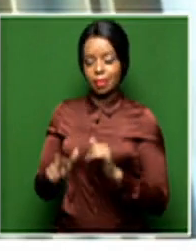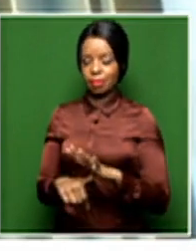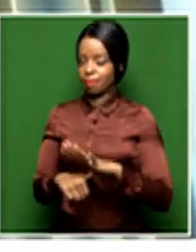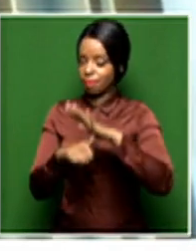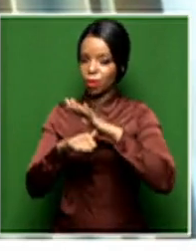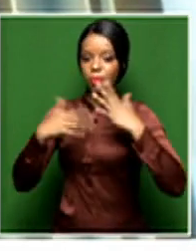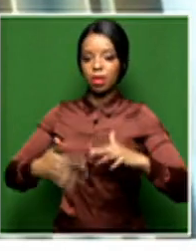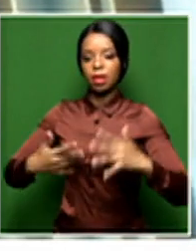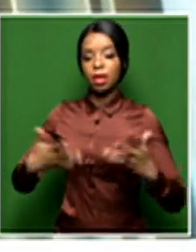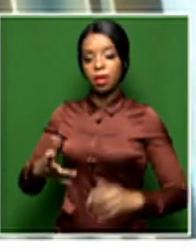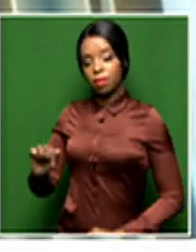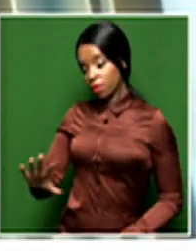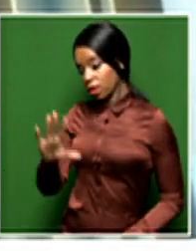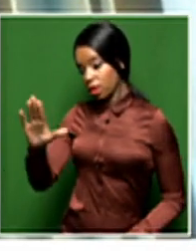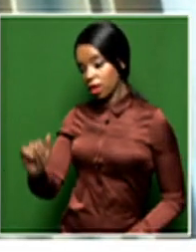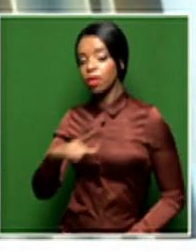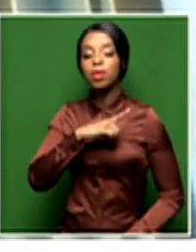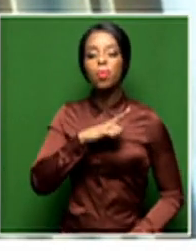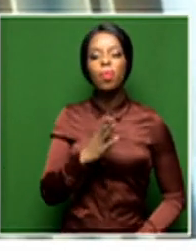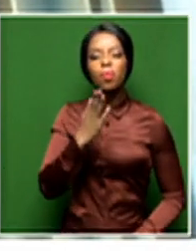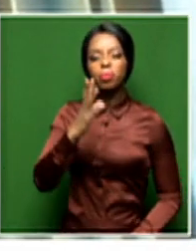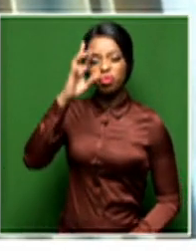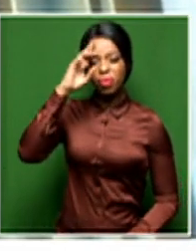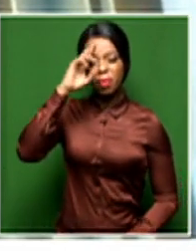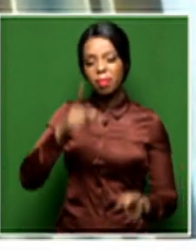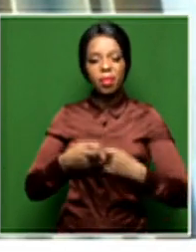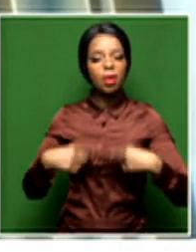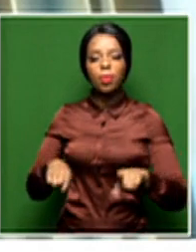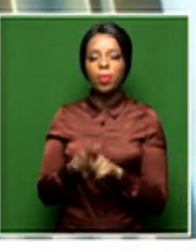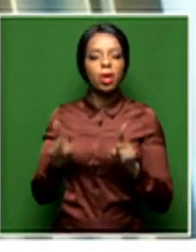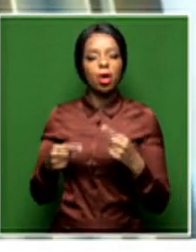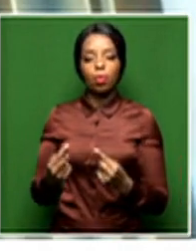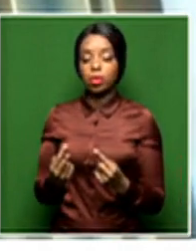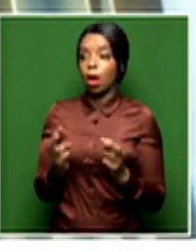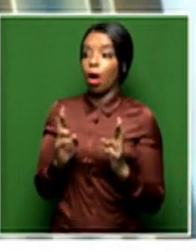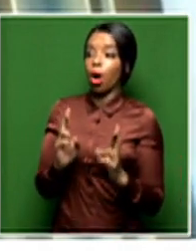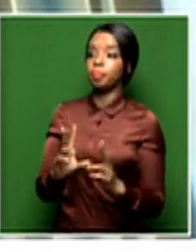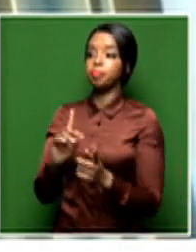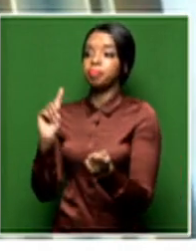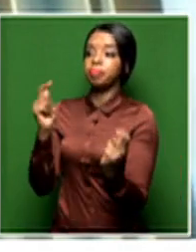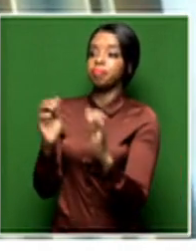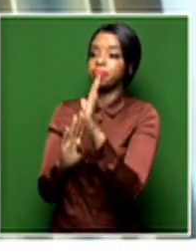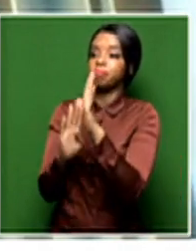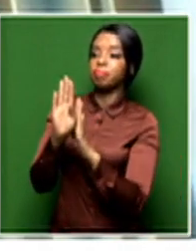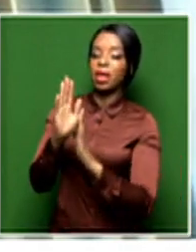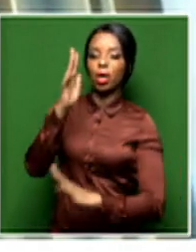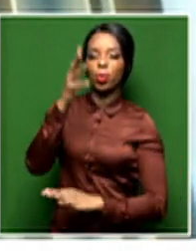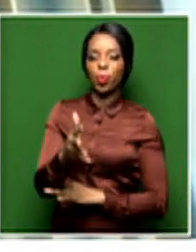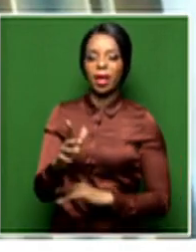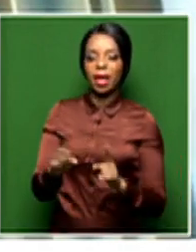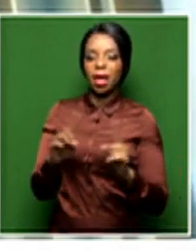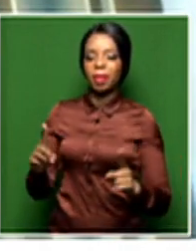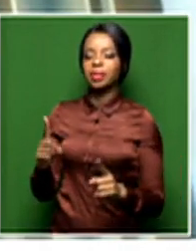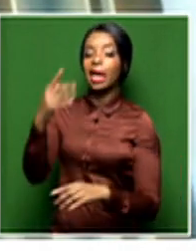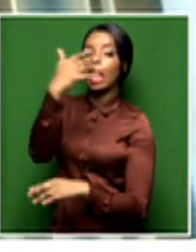remember that we cannot hope to have any kind of development that is going to be driven